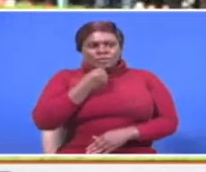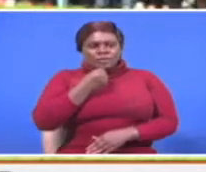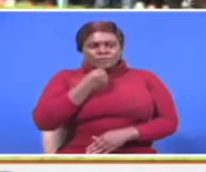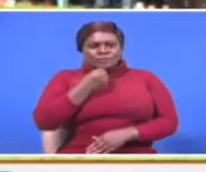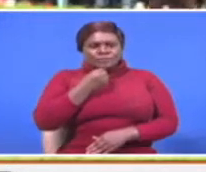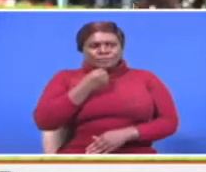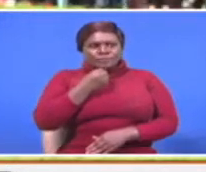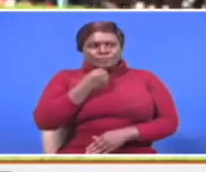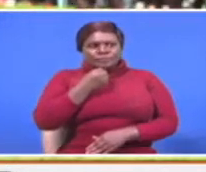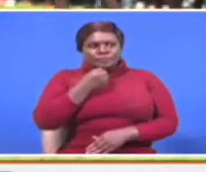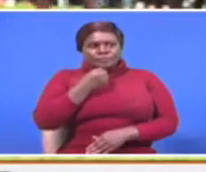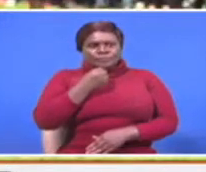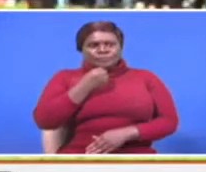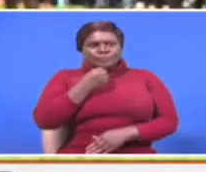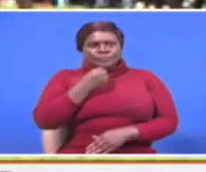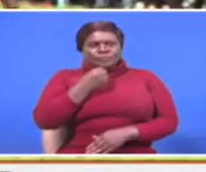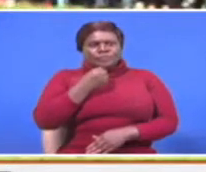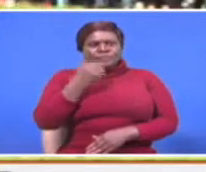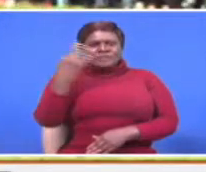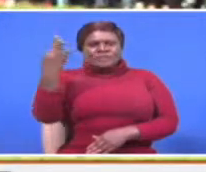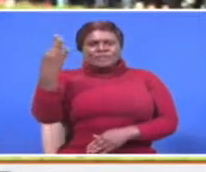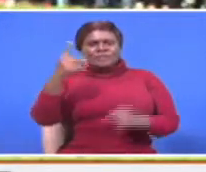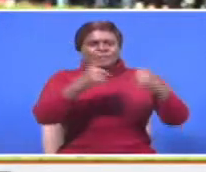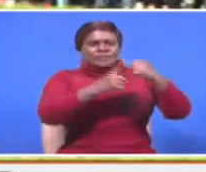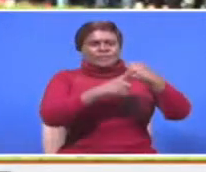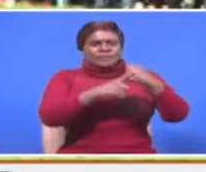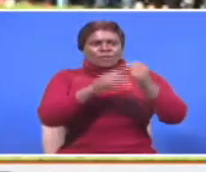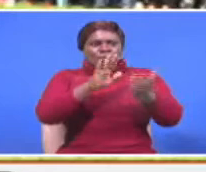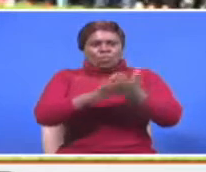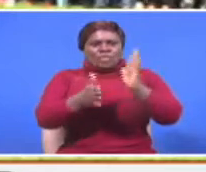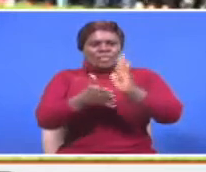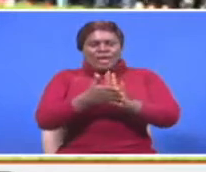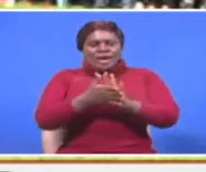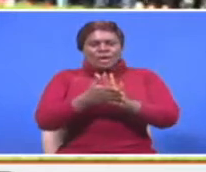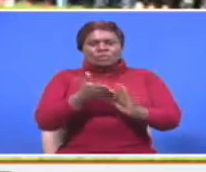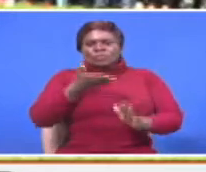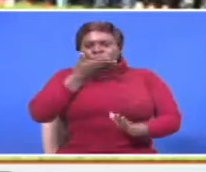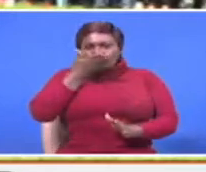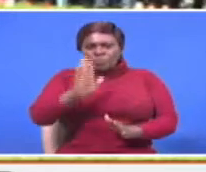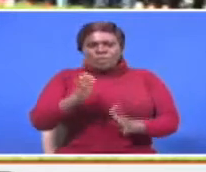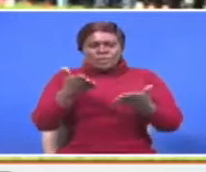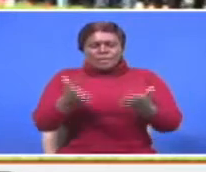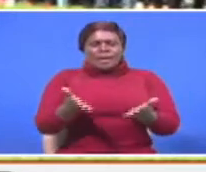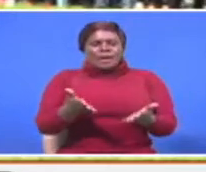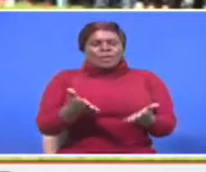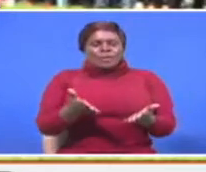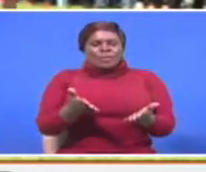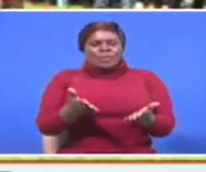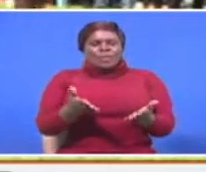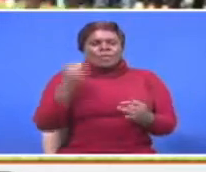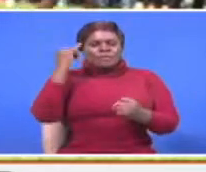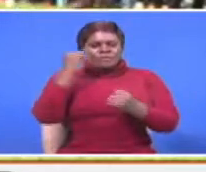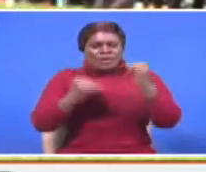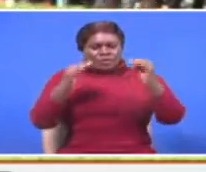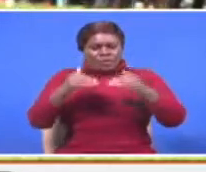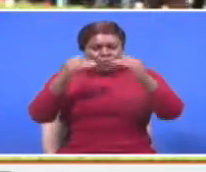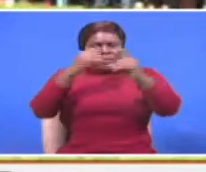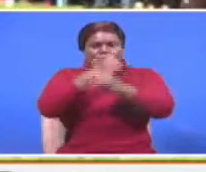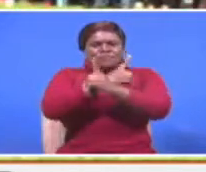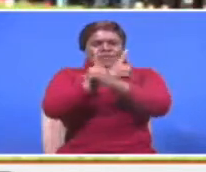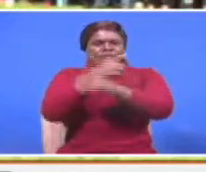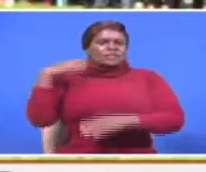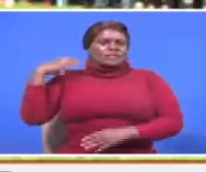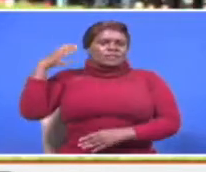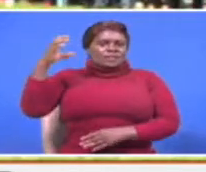Secondary School thrashed Tumaini School 3-0 without a reply, and now will play Ruthumitu in the finals. Defending